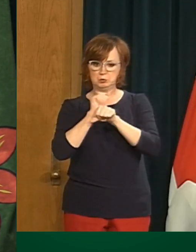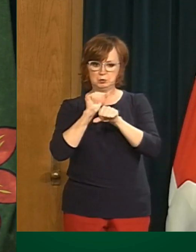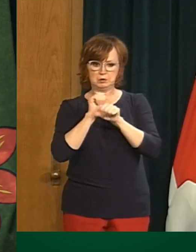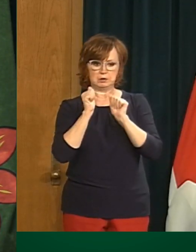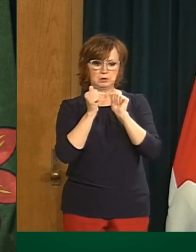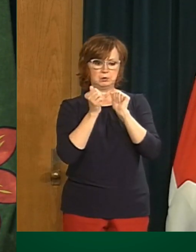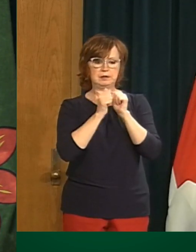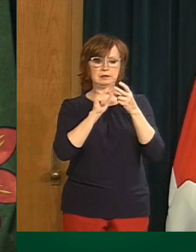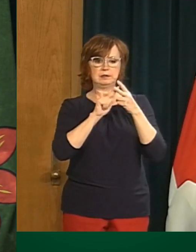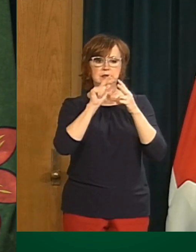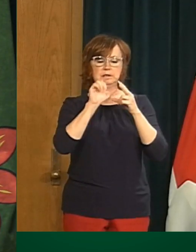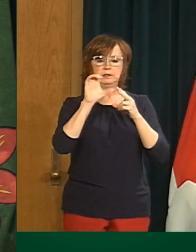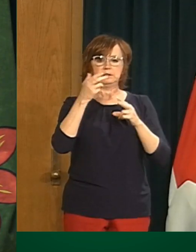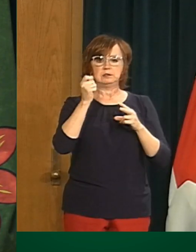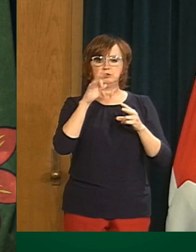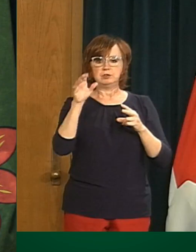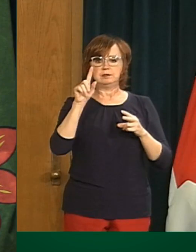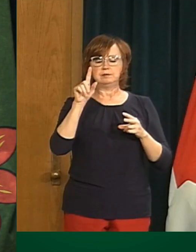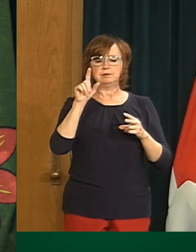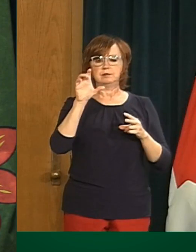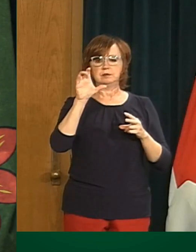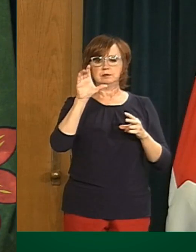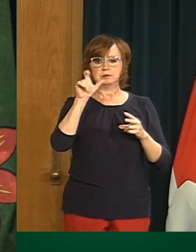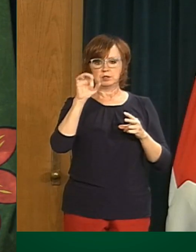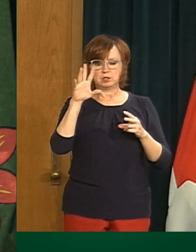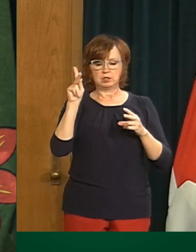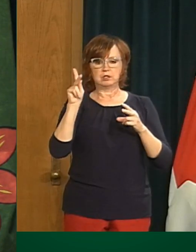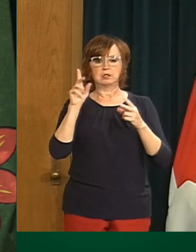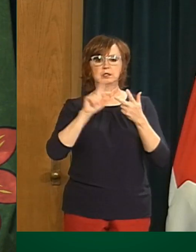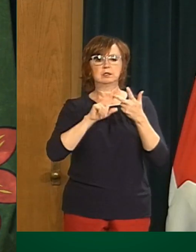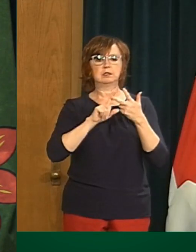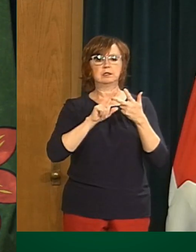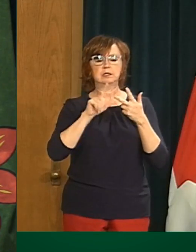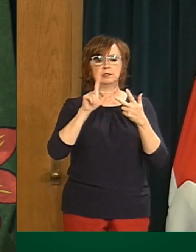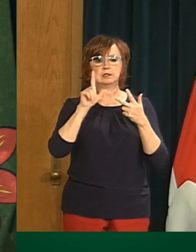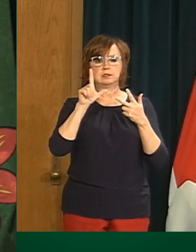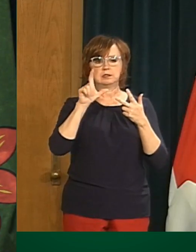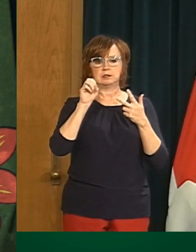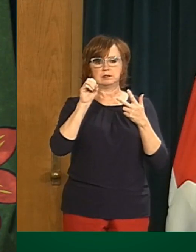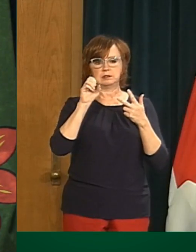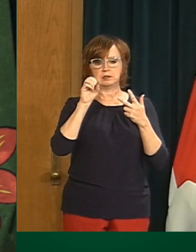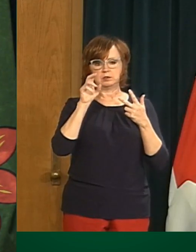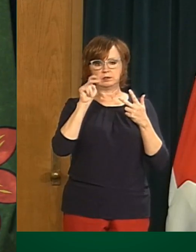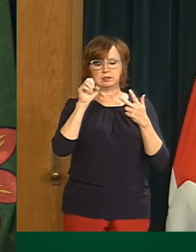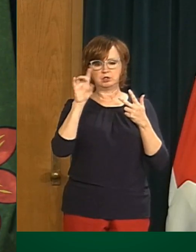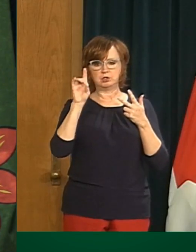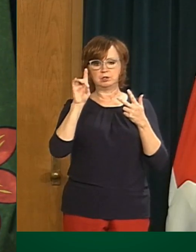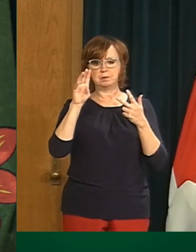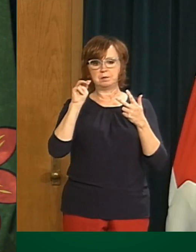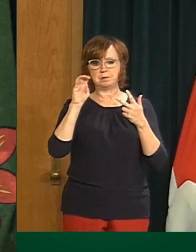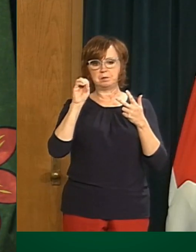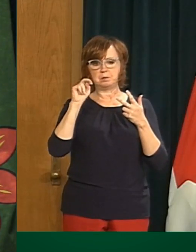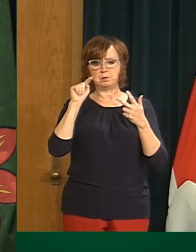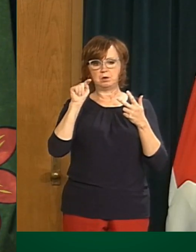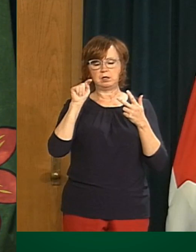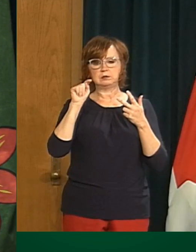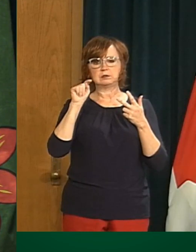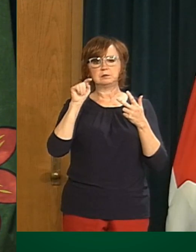from the Clearwater Dene First Nation, as well as Leonard Montgrant from the Métis Nation. Our government